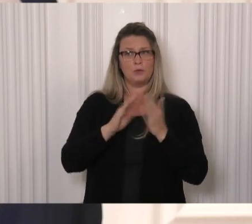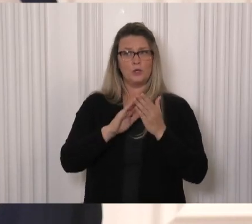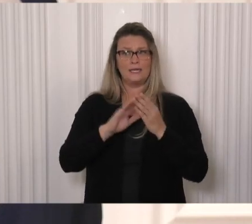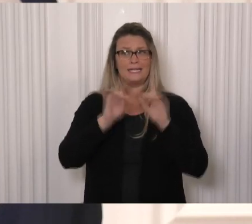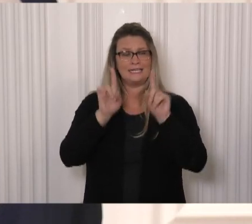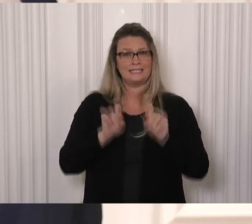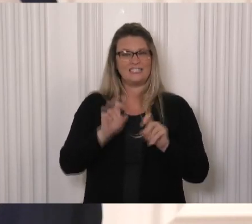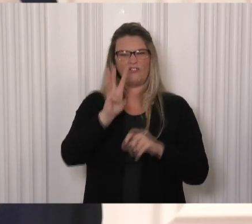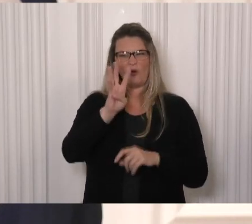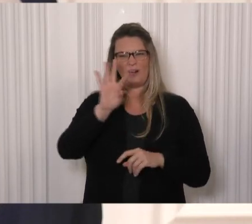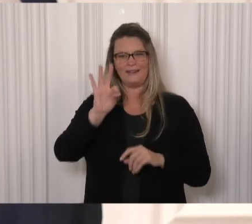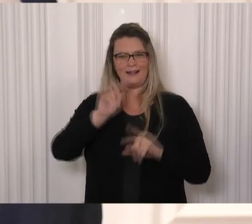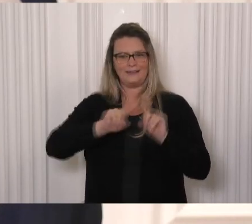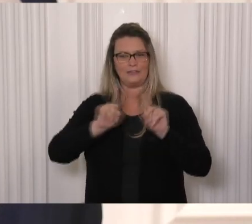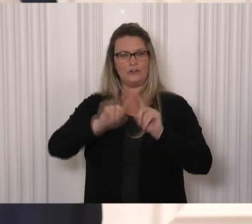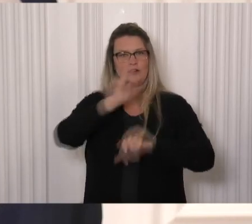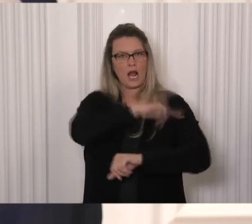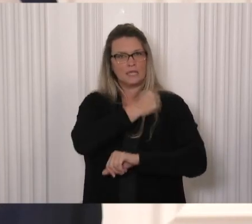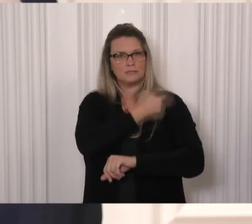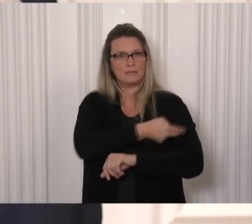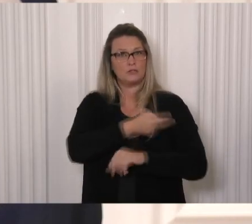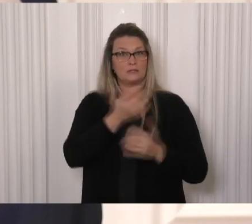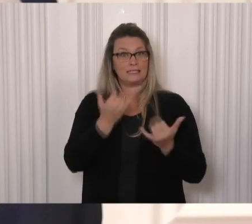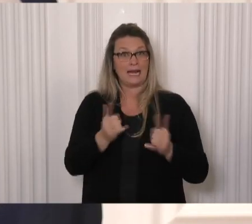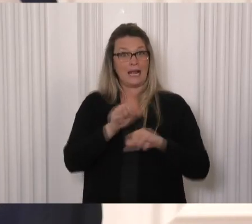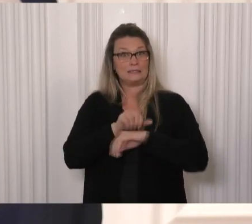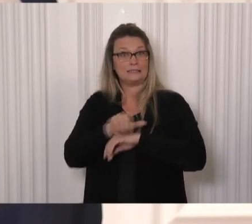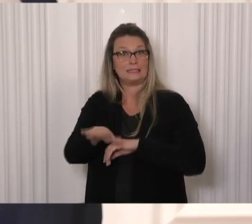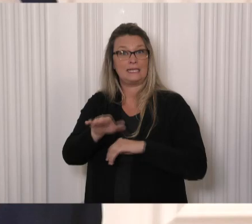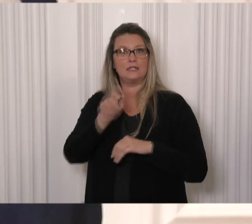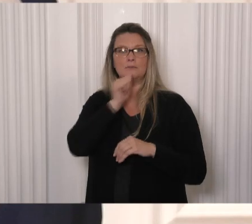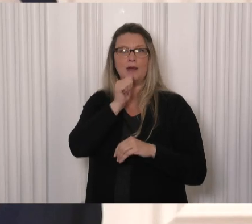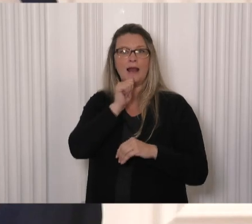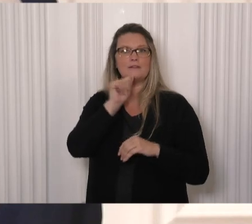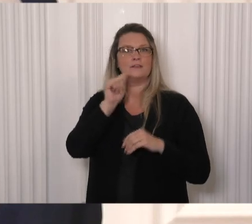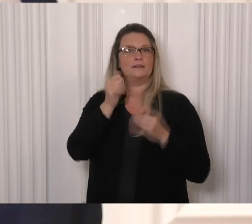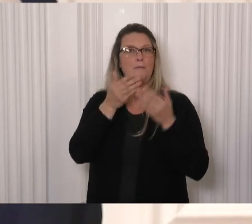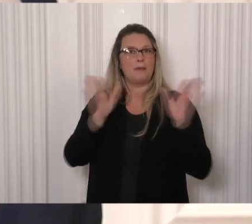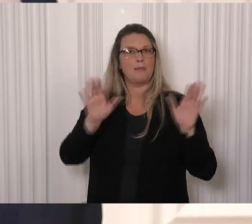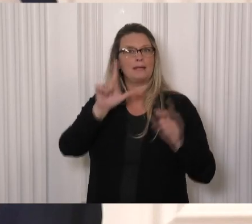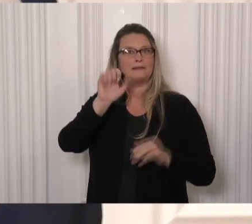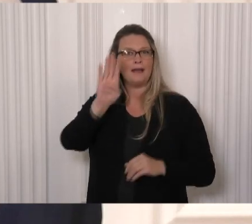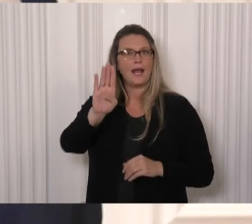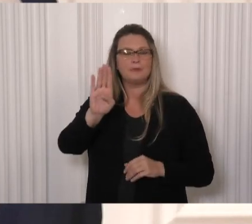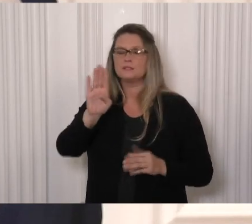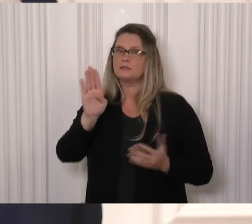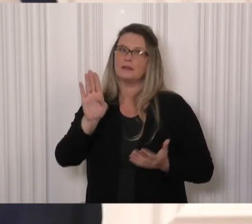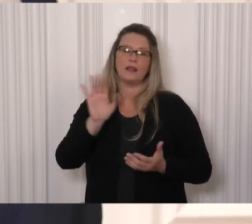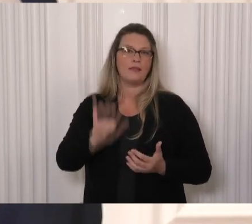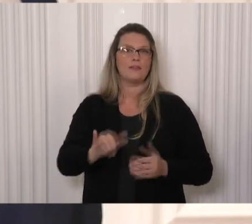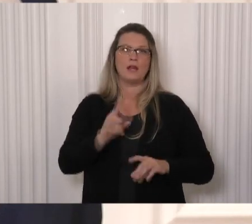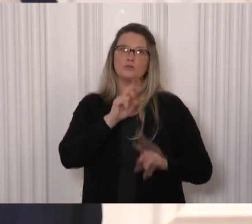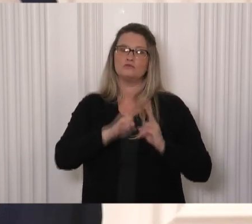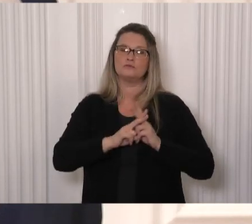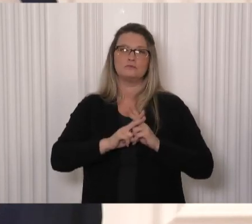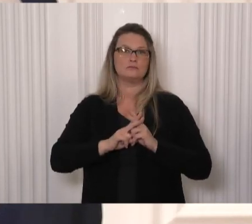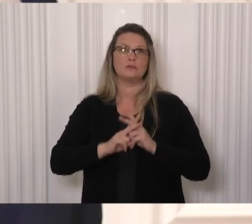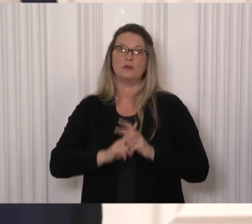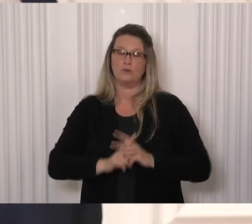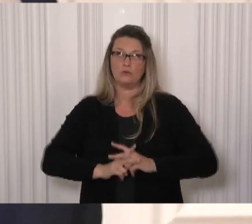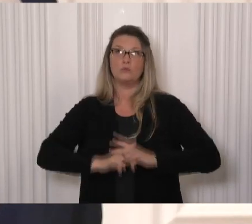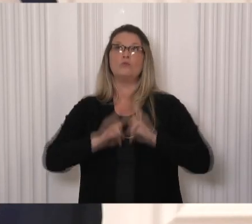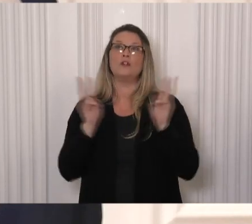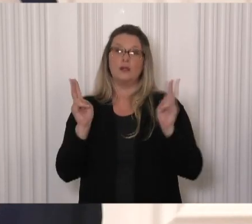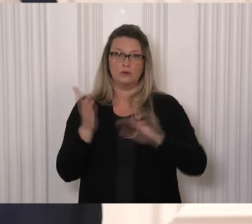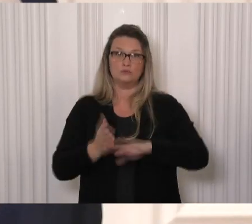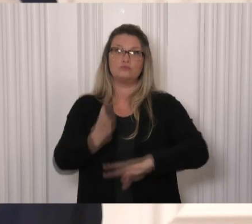49 hospitals that are now submitting tests to our public and private labs. It has really, really